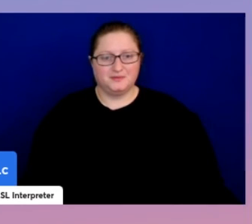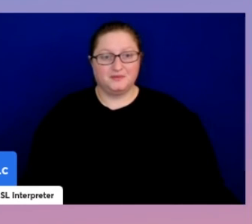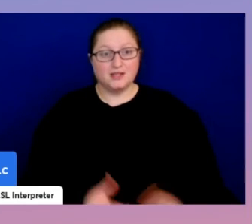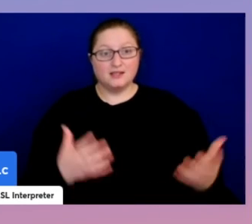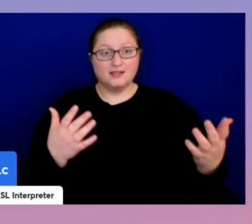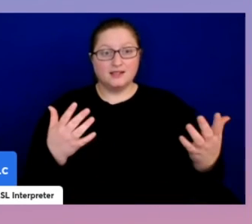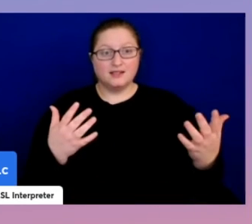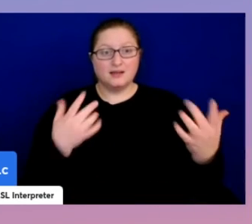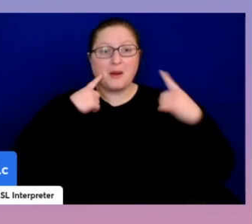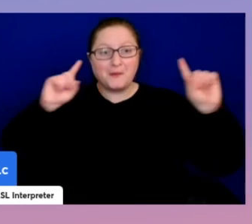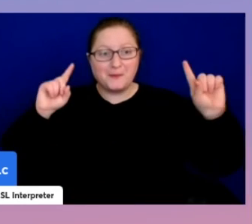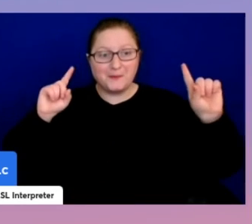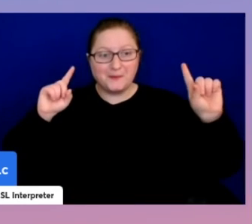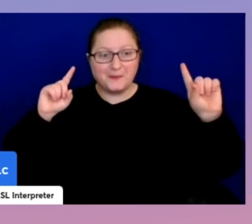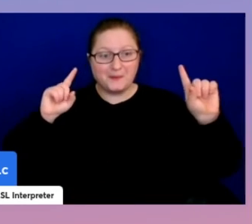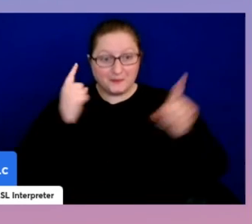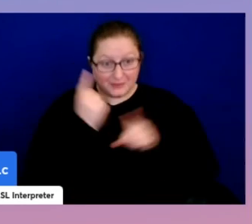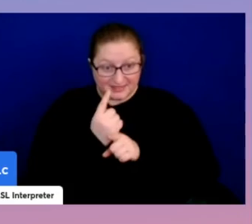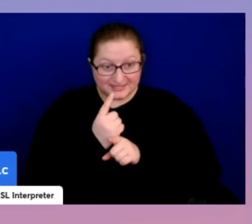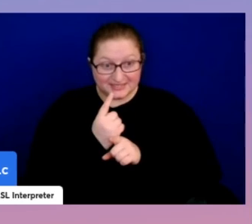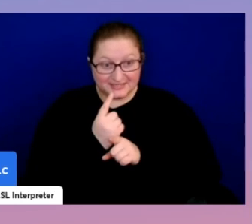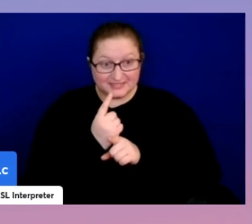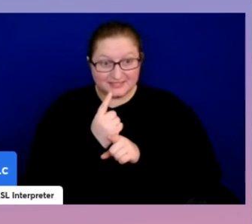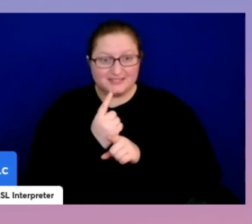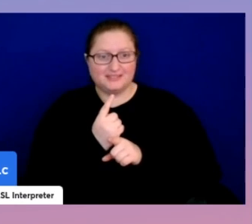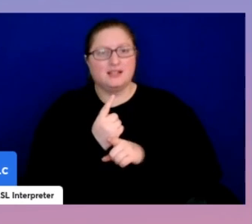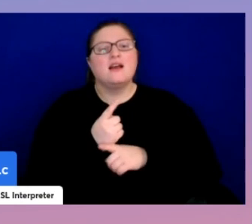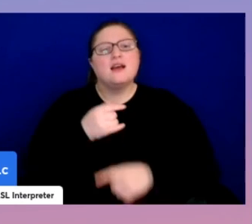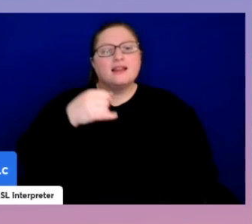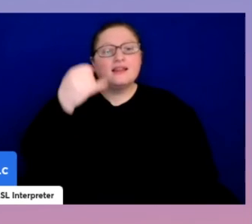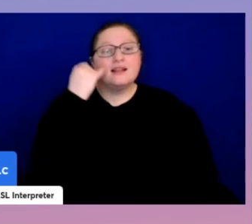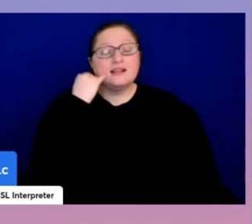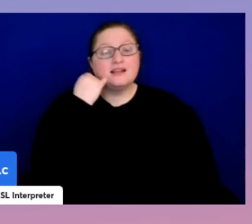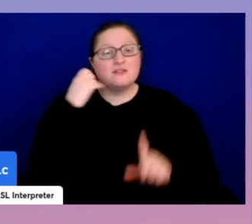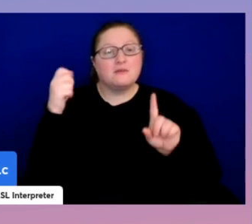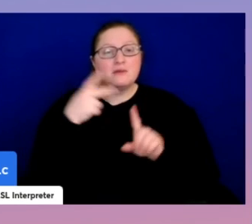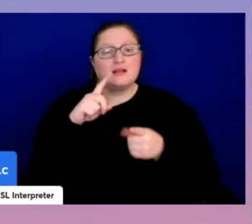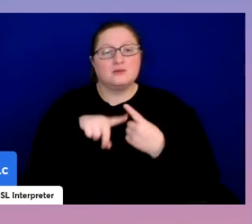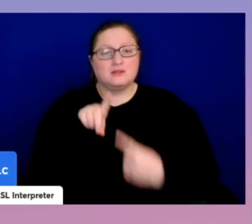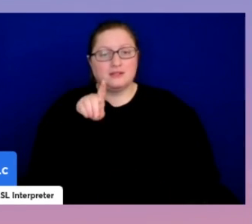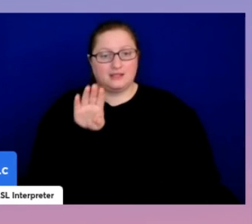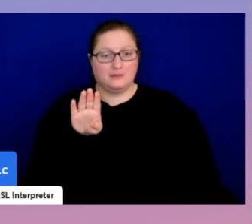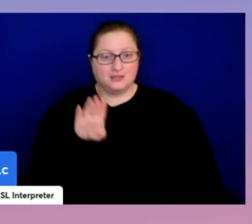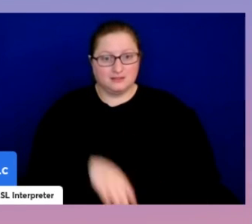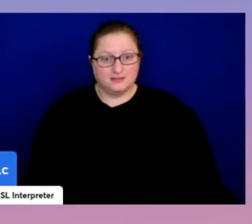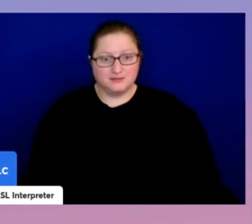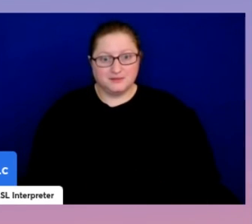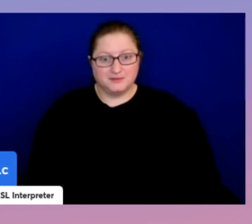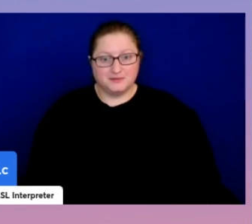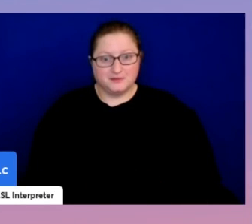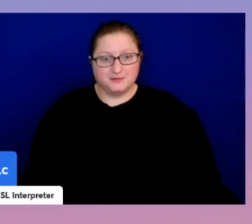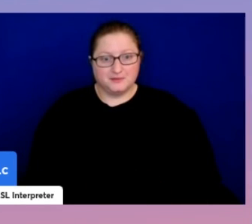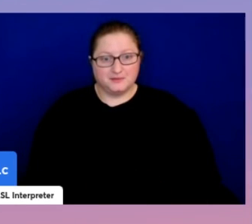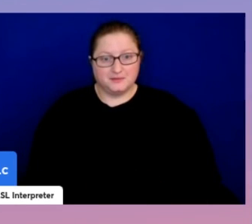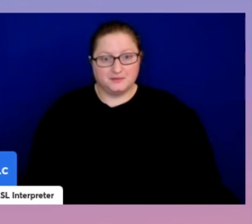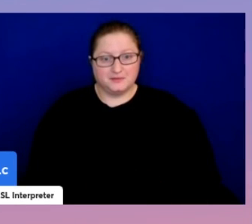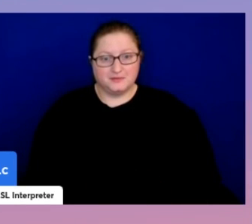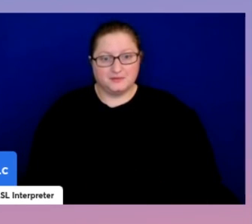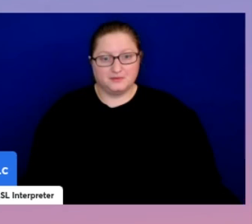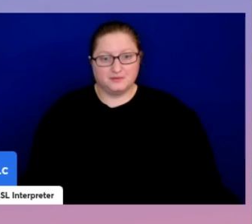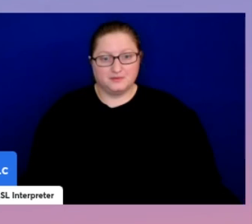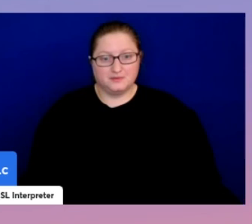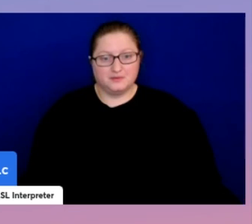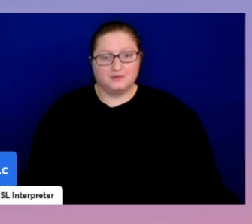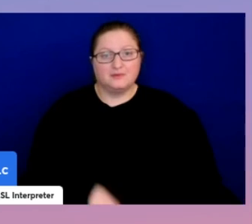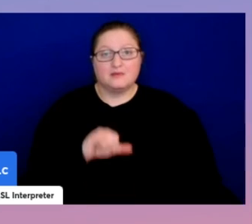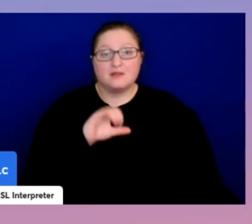Okay, boom, it's work, right? And then if you back to the database here, and then I go to the